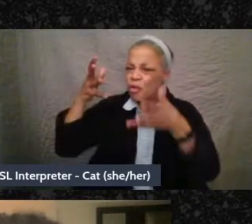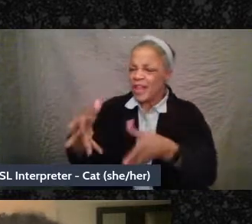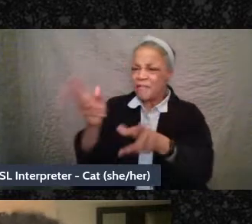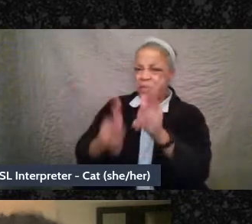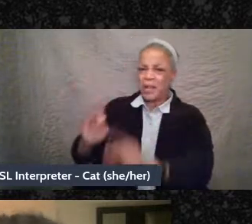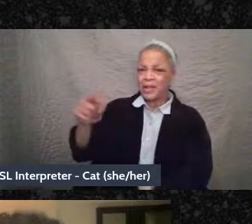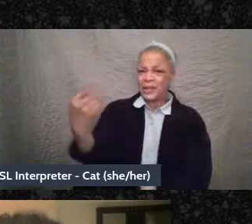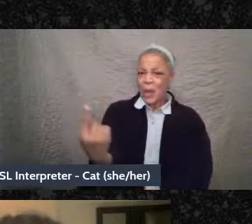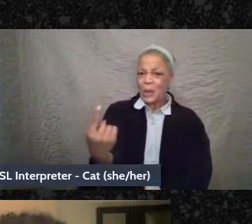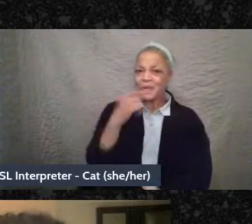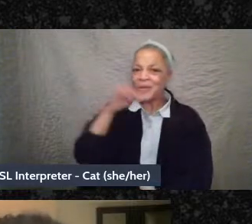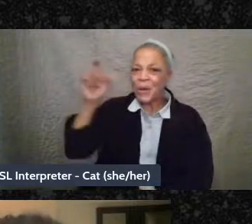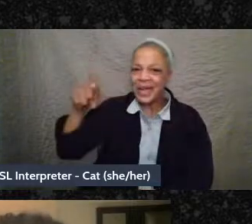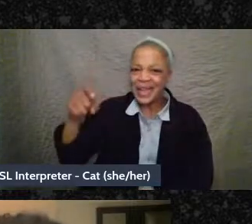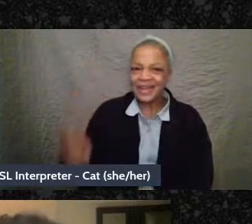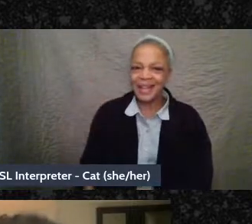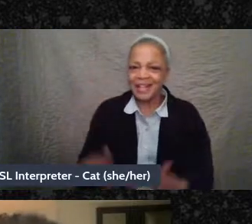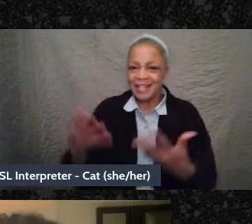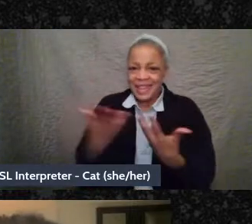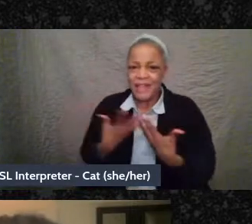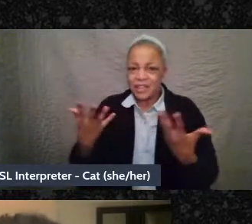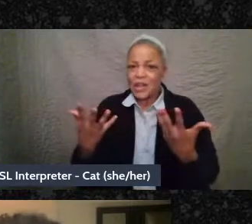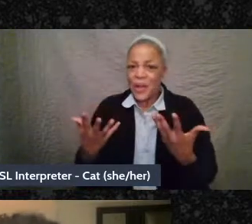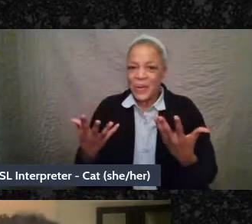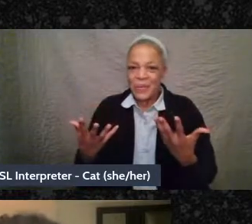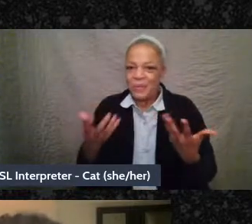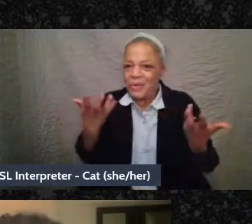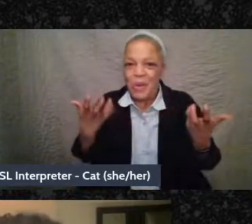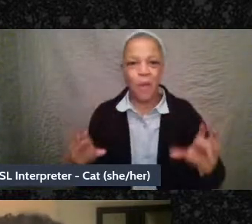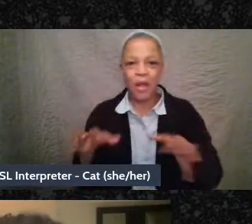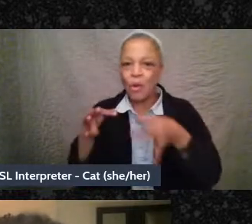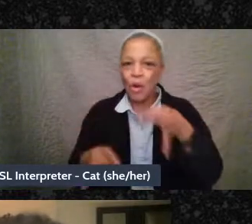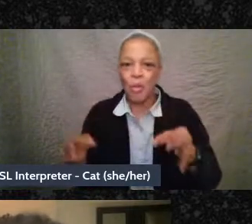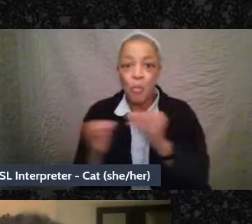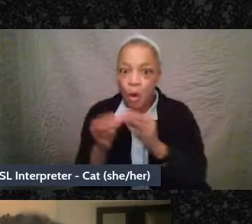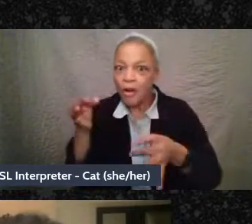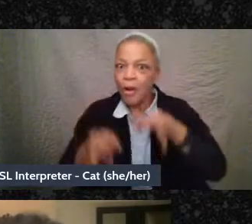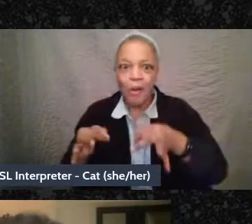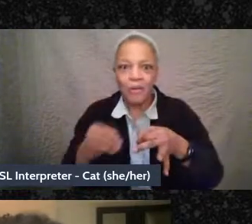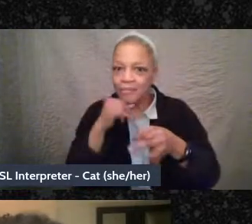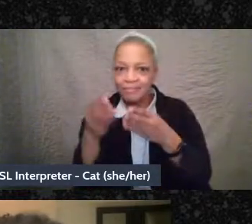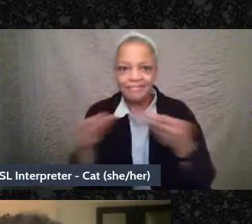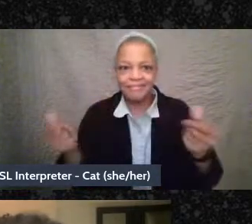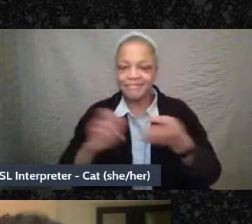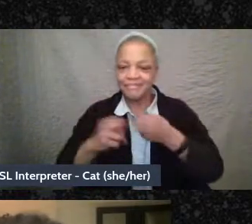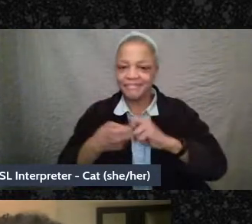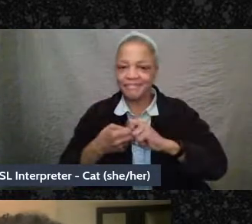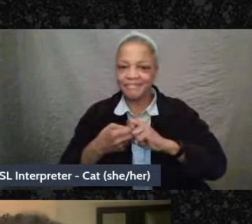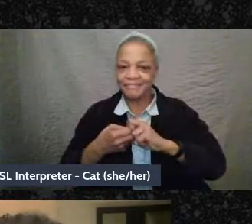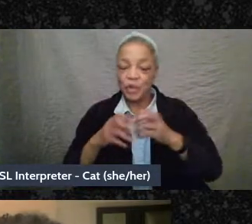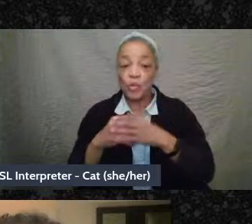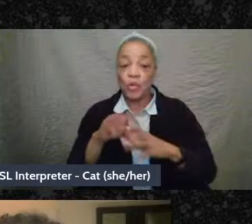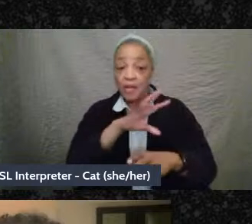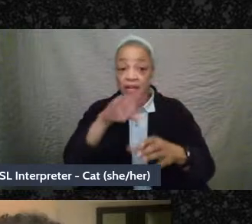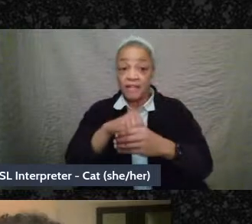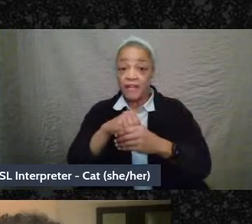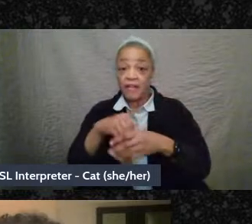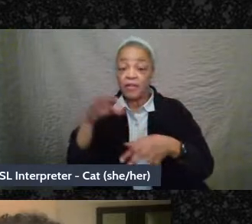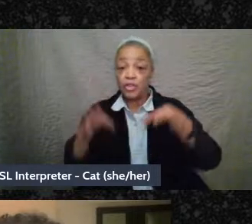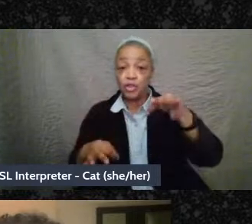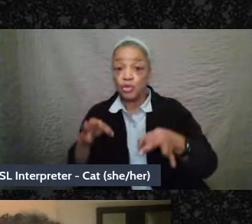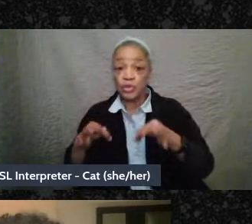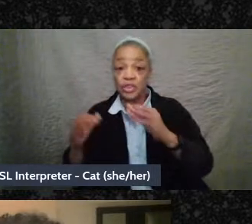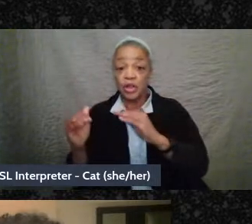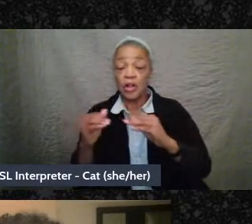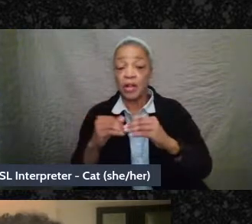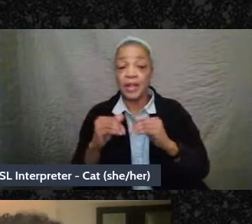won't need, leave us alone. We don't want any more courts. And so I said it to say, because we're engaging in the judicial election race now.